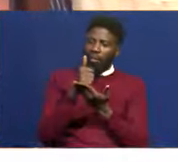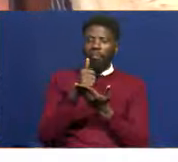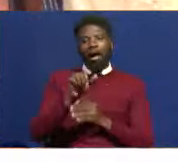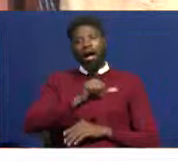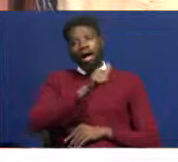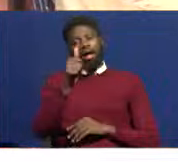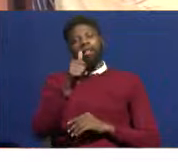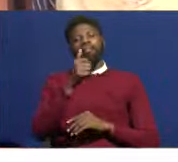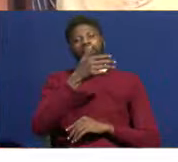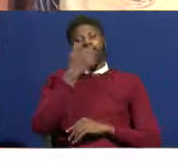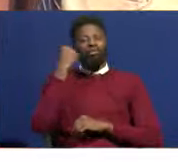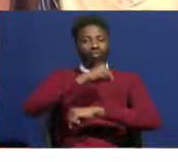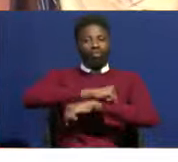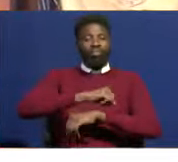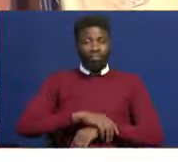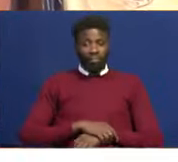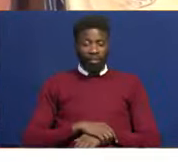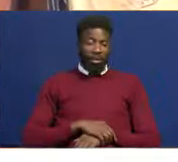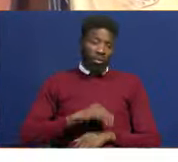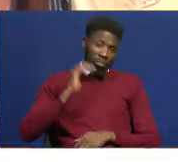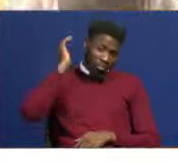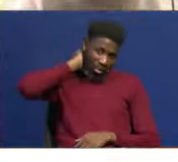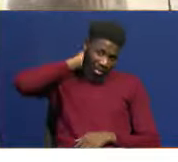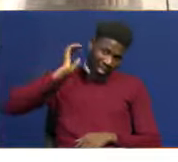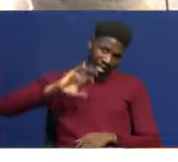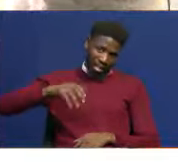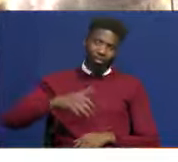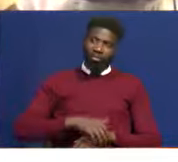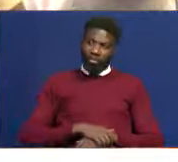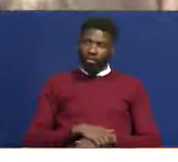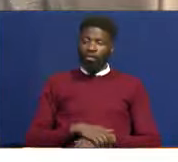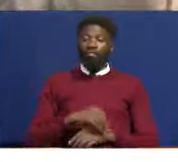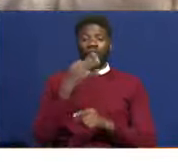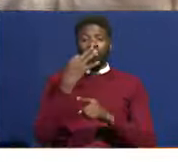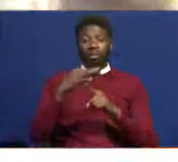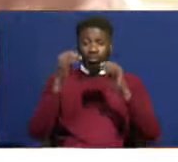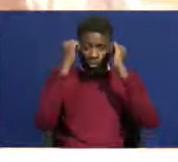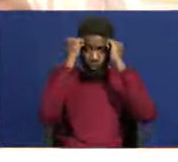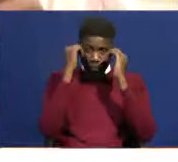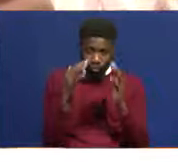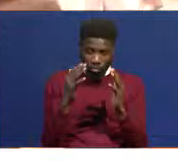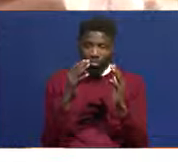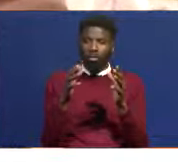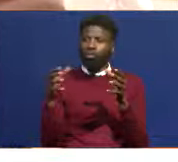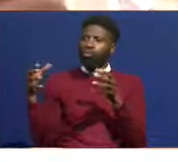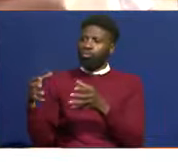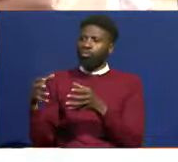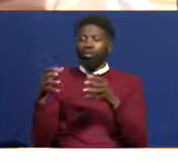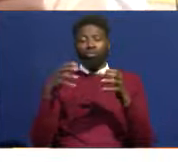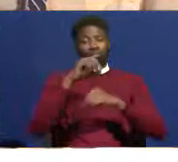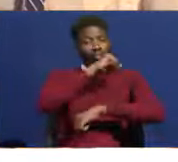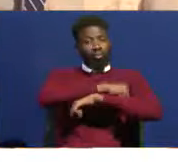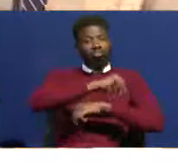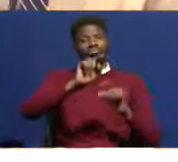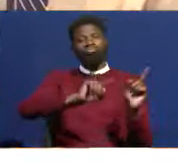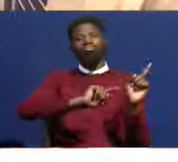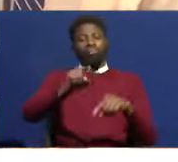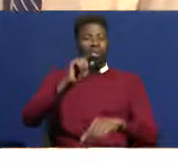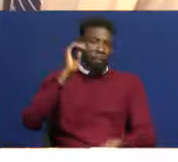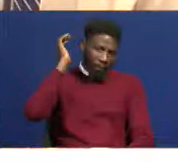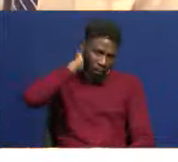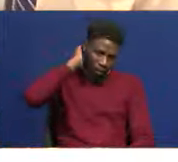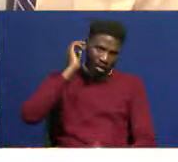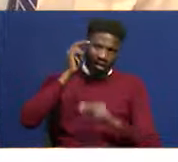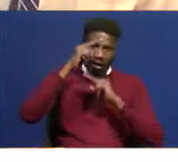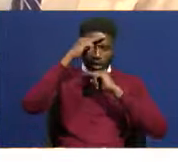In Murang'a County, Form 3 students from Giko Day Secondary and Kambirwa Day Secondary Schools have sought assistance from Murang'a High School for